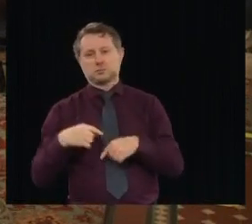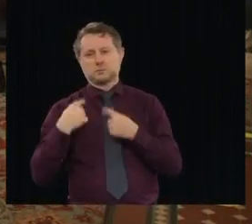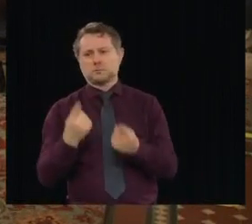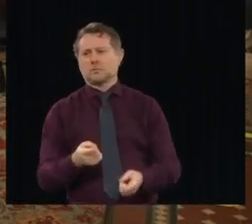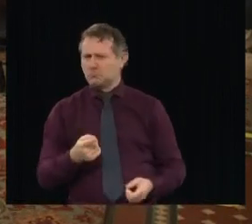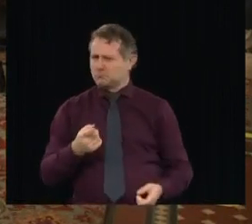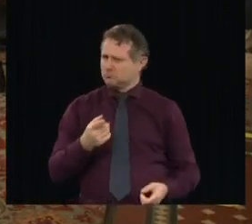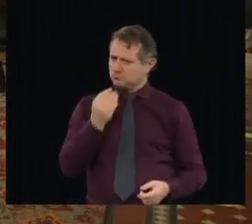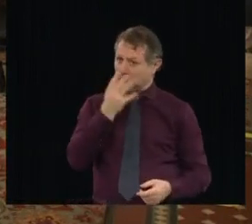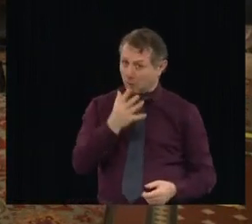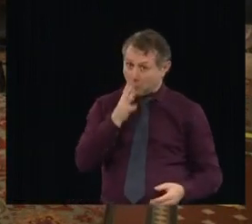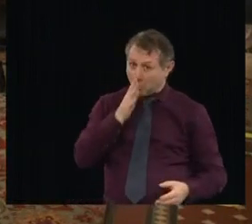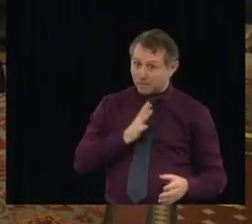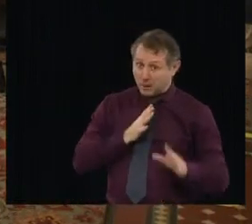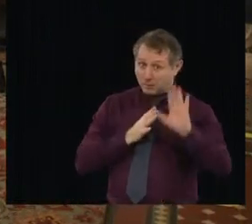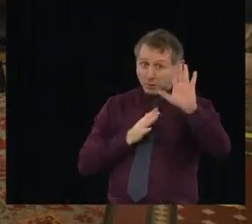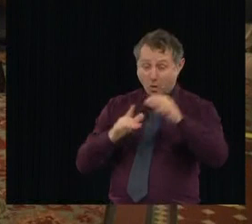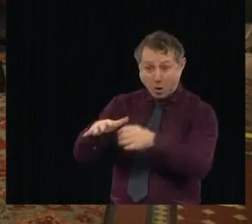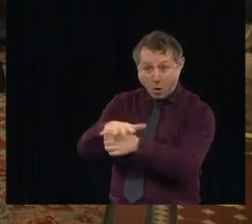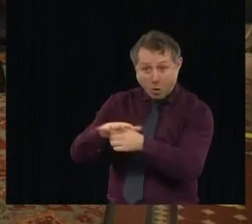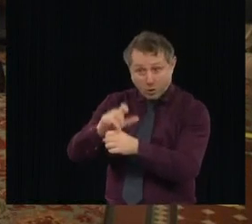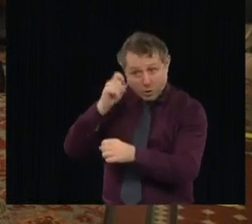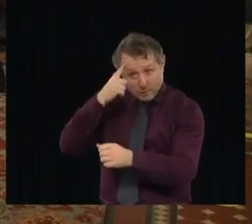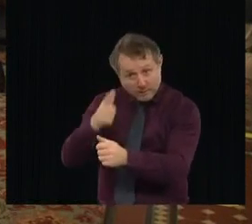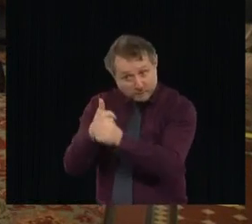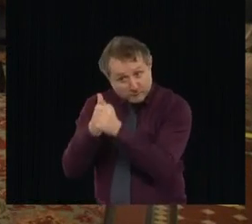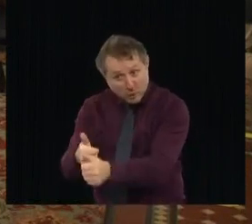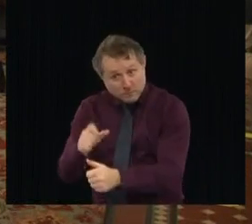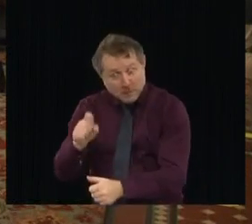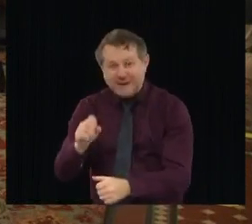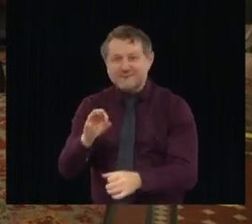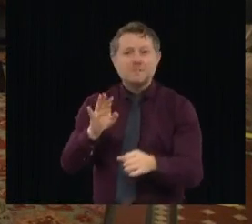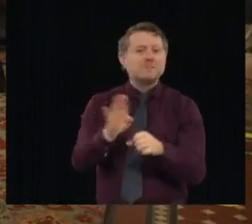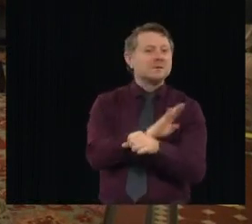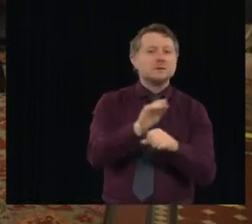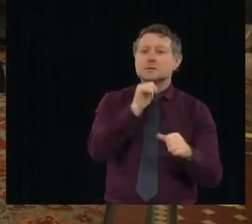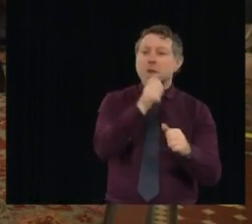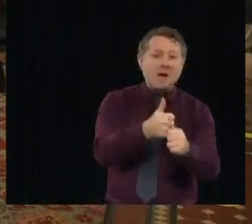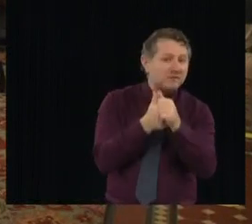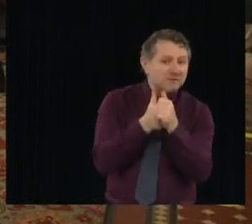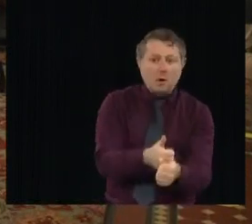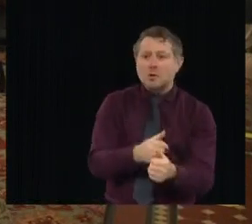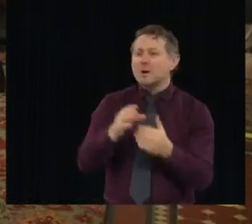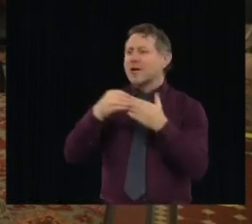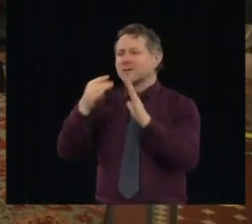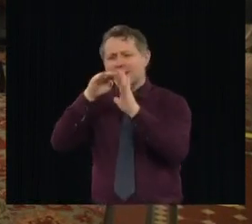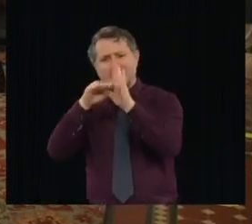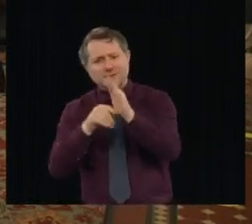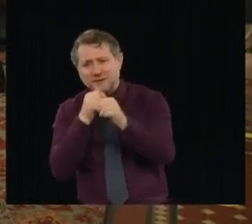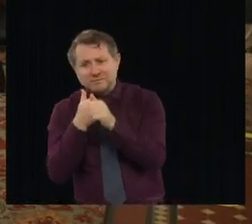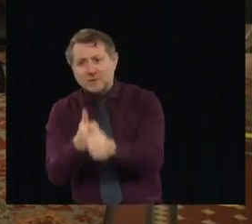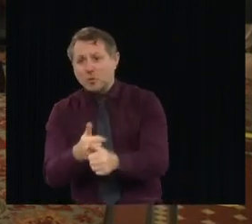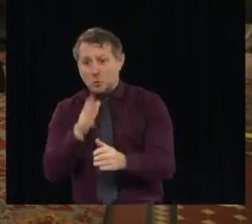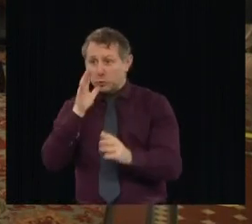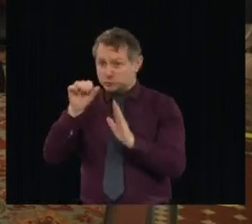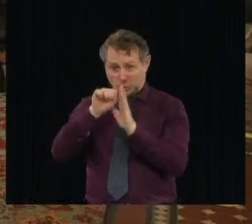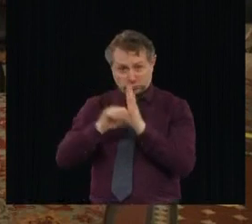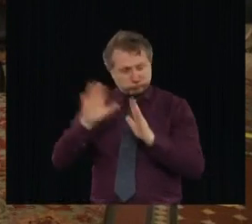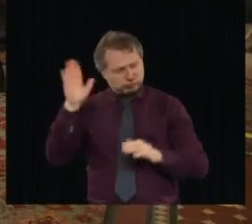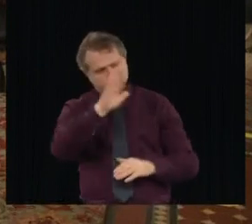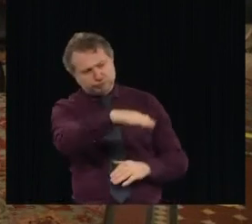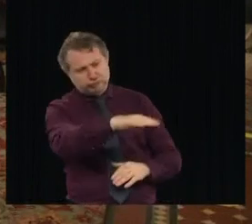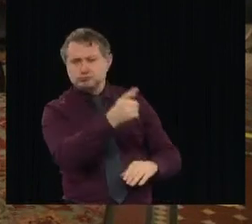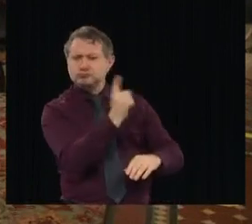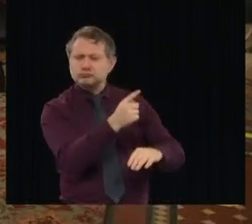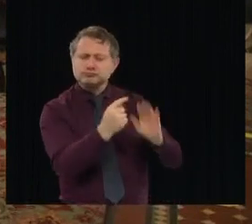enforce that businesses are complying with health and safety standards. Is there a way that the state's going to give some guidance to local governments on how they can, I guess,